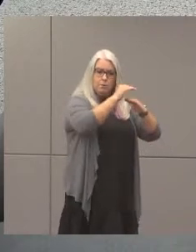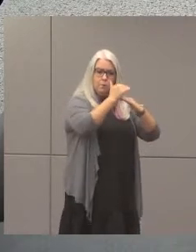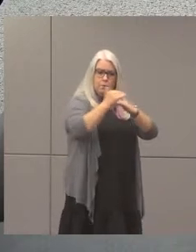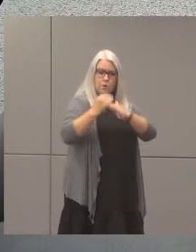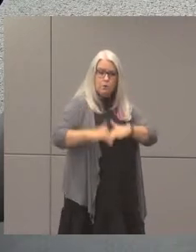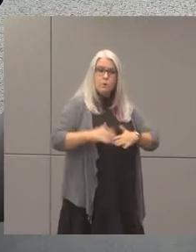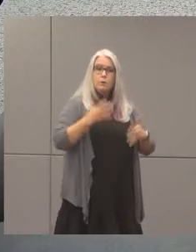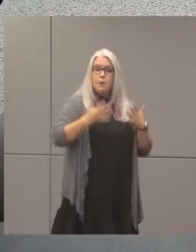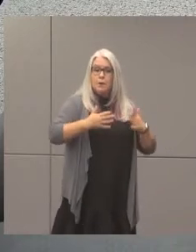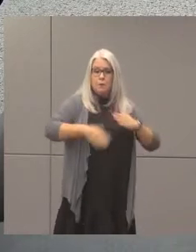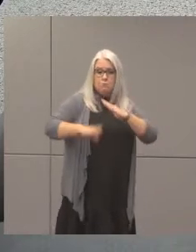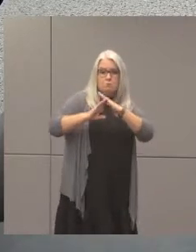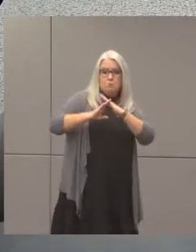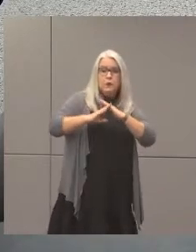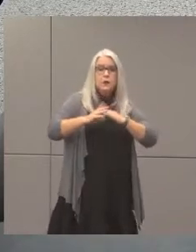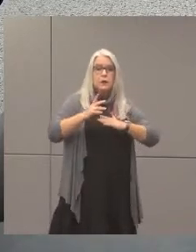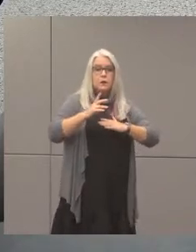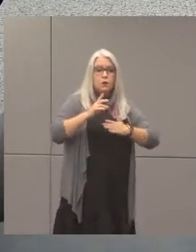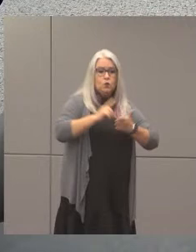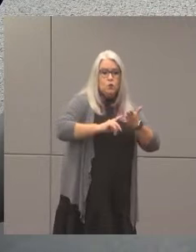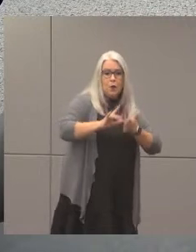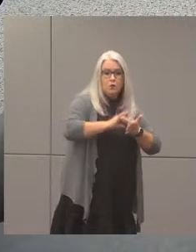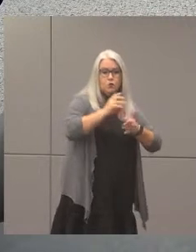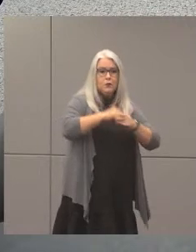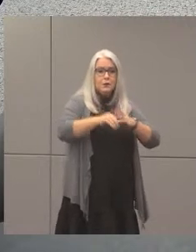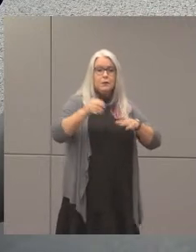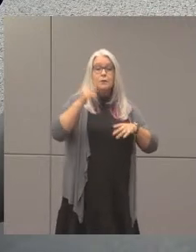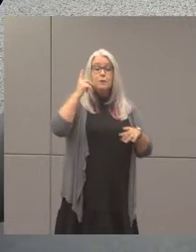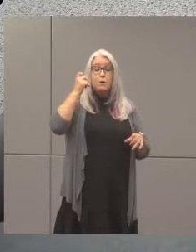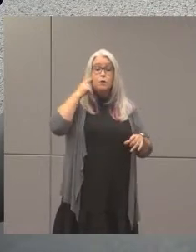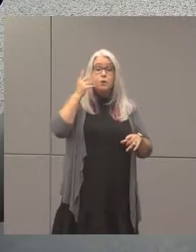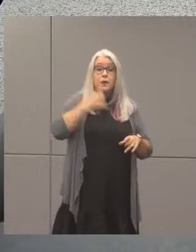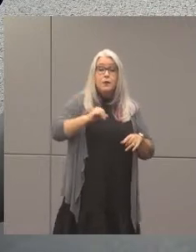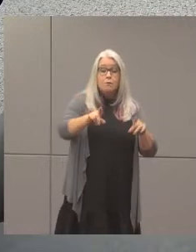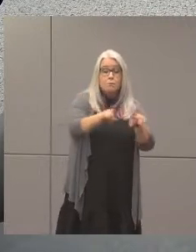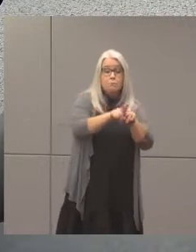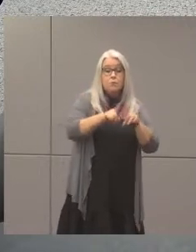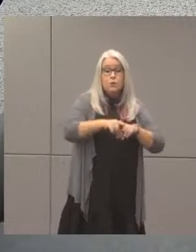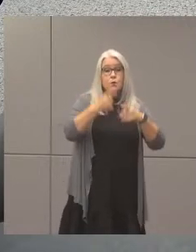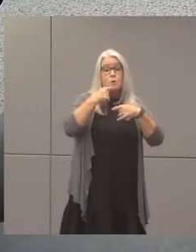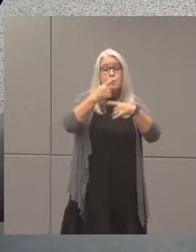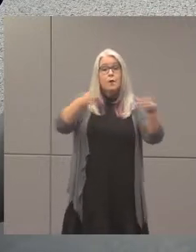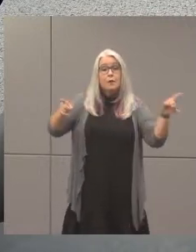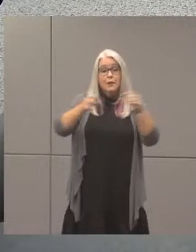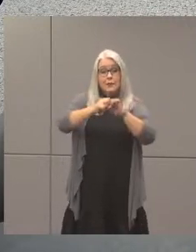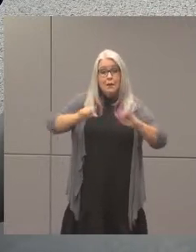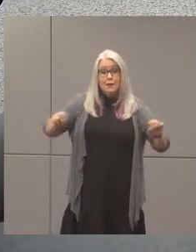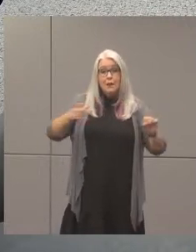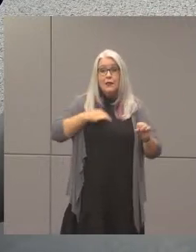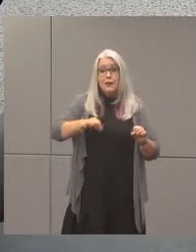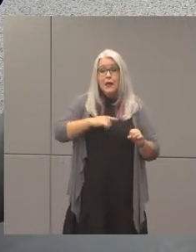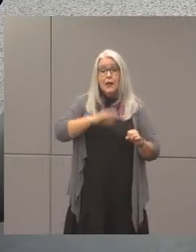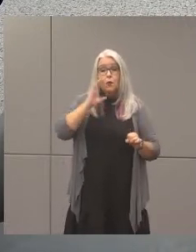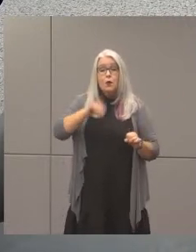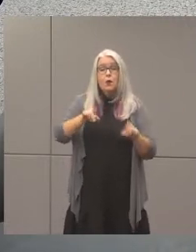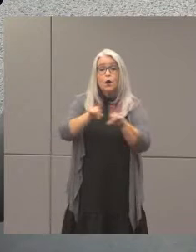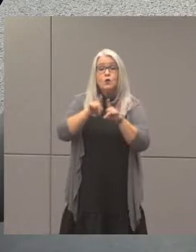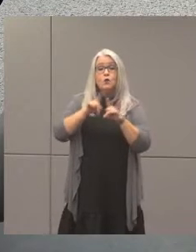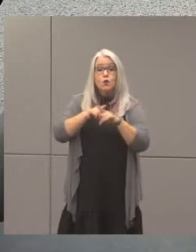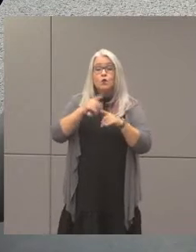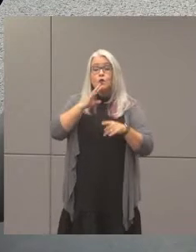preventing corruption in governing, in addition to protecting public safety, and I will address the prevention of